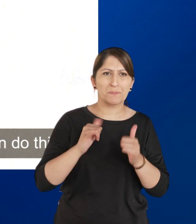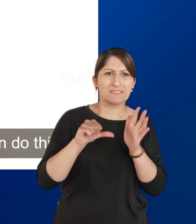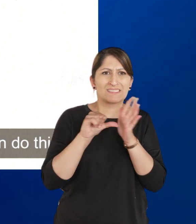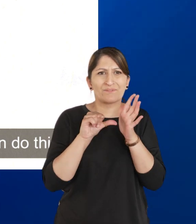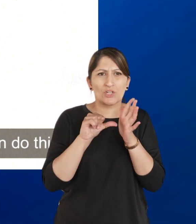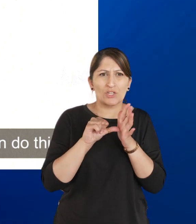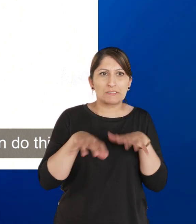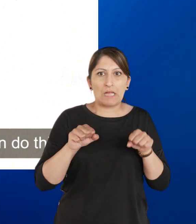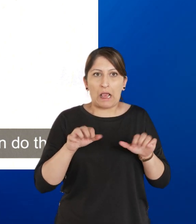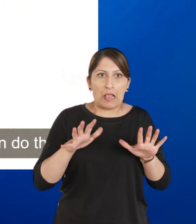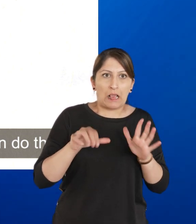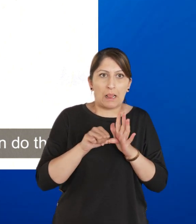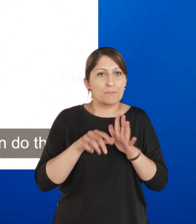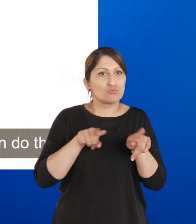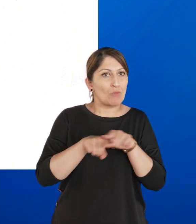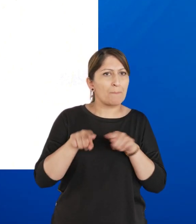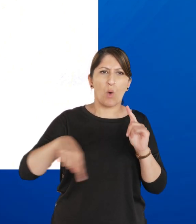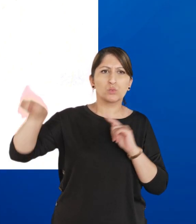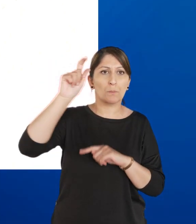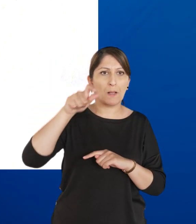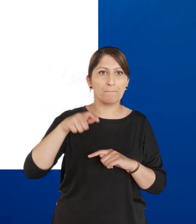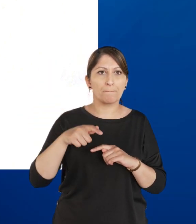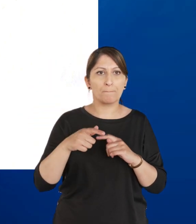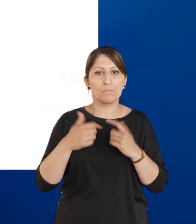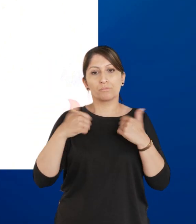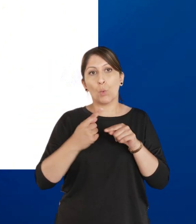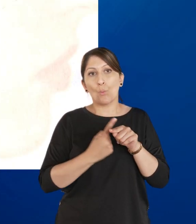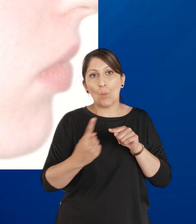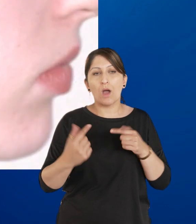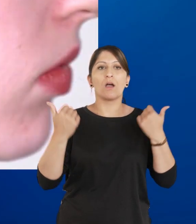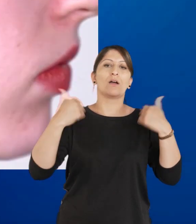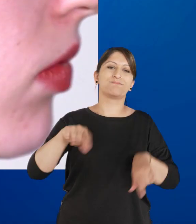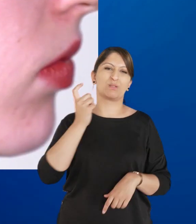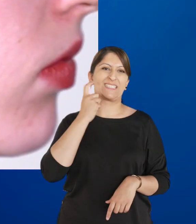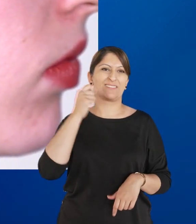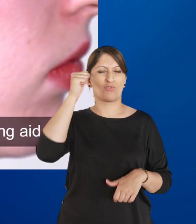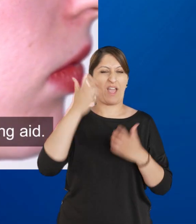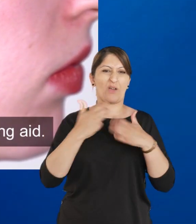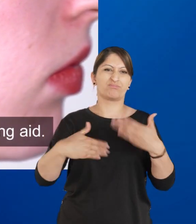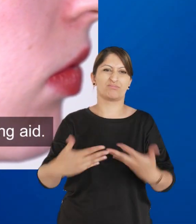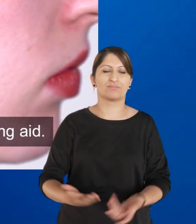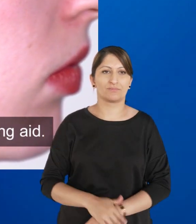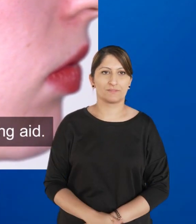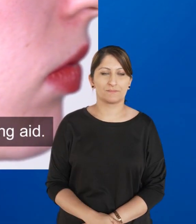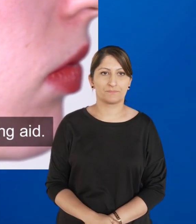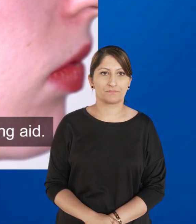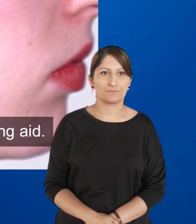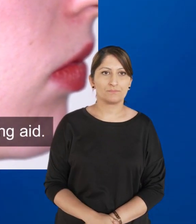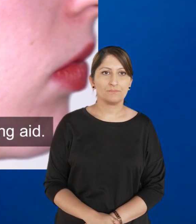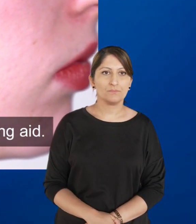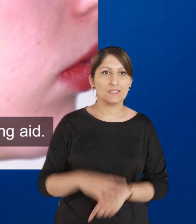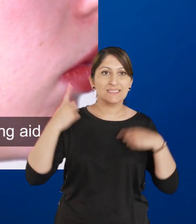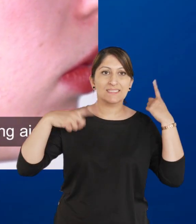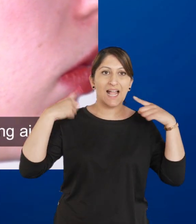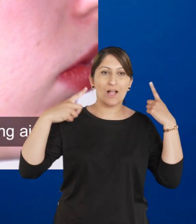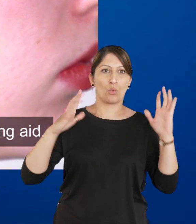quite awkward at first, but most people can do this without thinking within a week or so. You also need time to get used to the